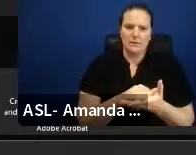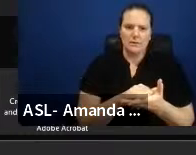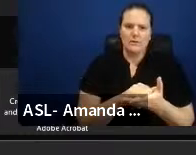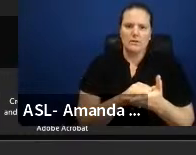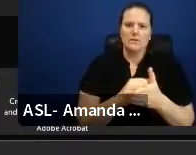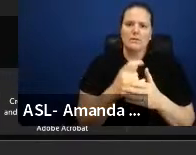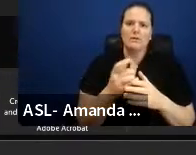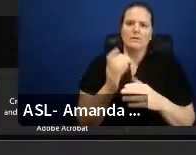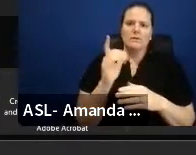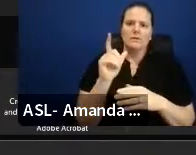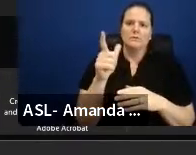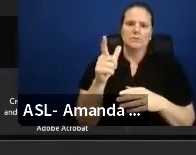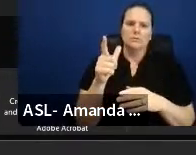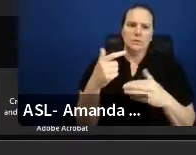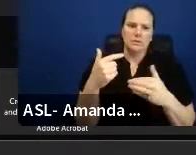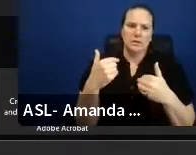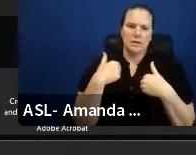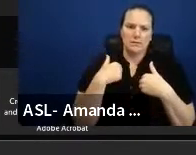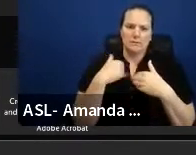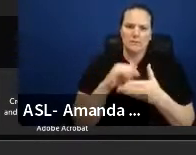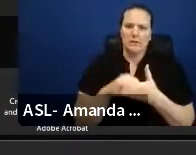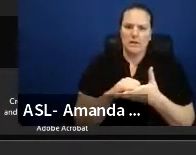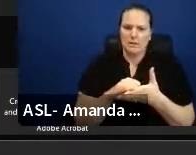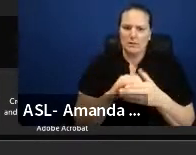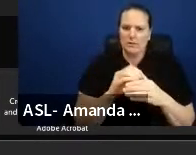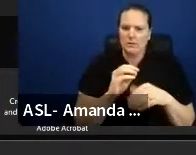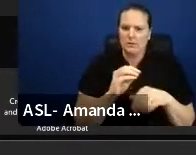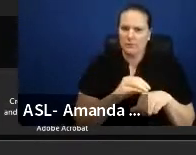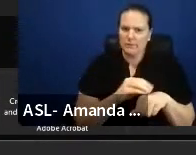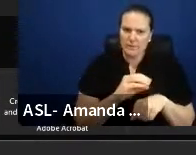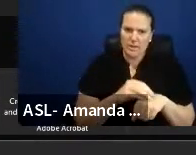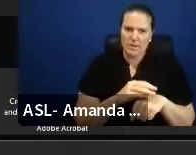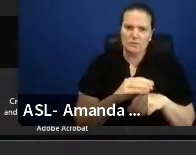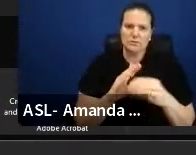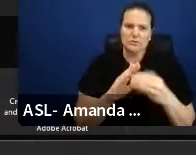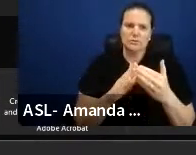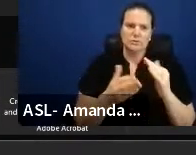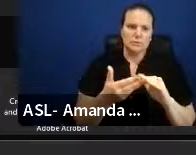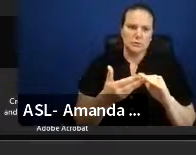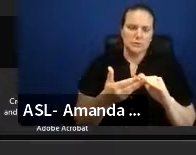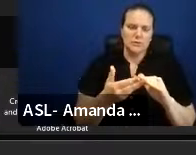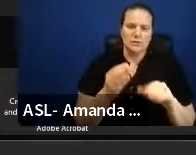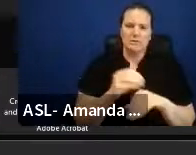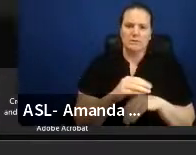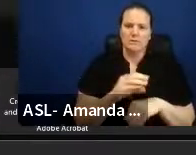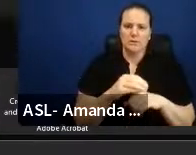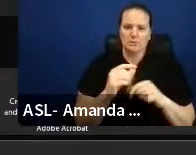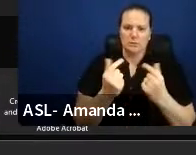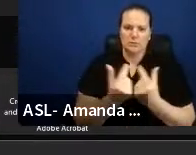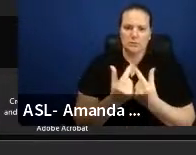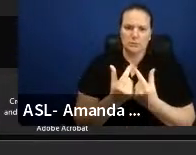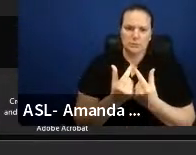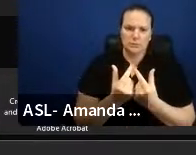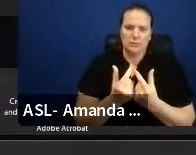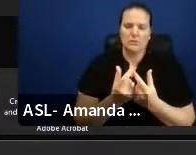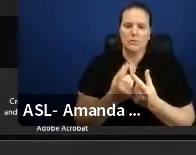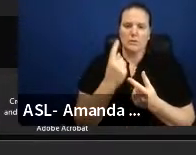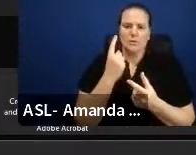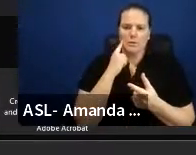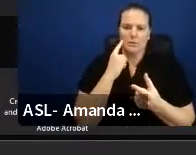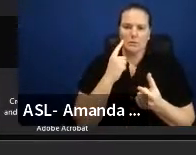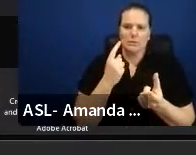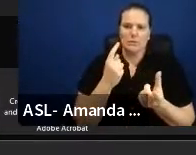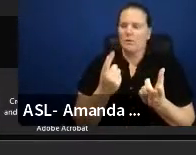fall under the umbrella of a revised community advisory group. Because we think we're going to carry